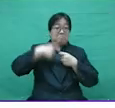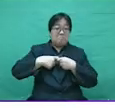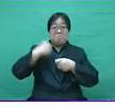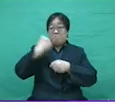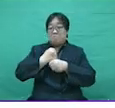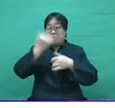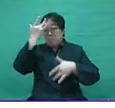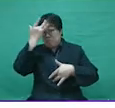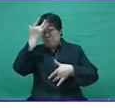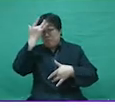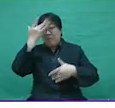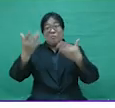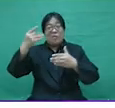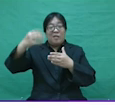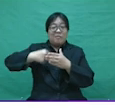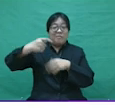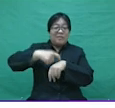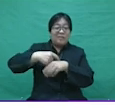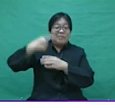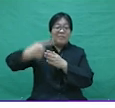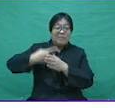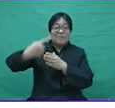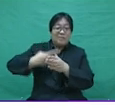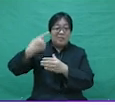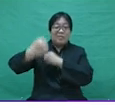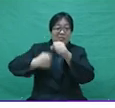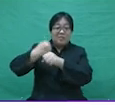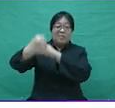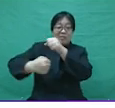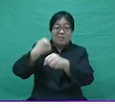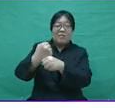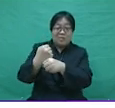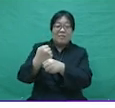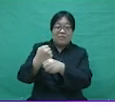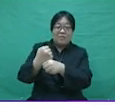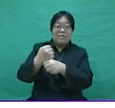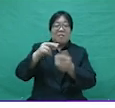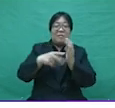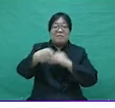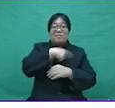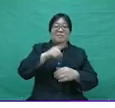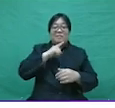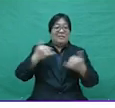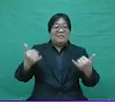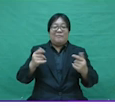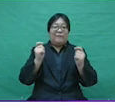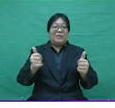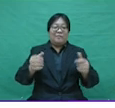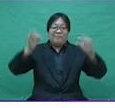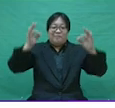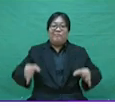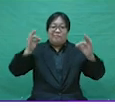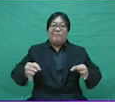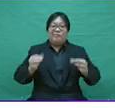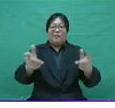occupational disease, that it takes months, years, and now the decision have been taken within some days, you